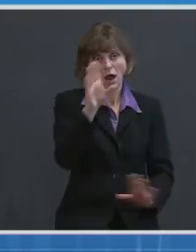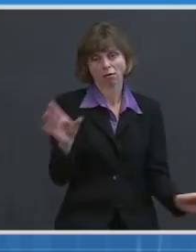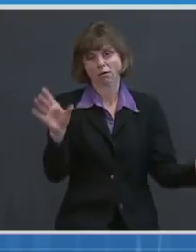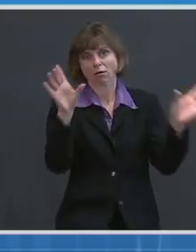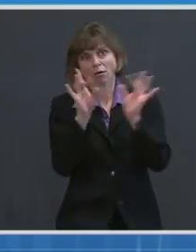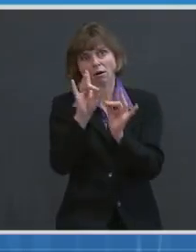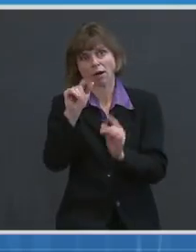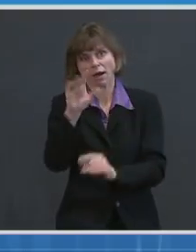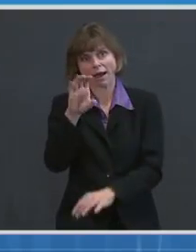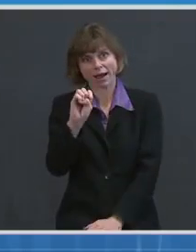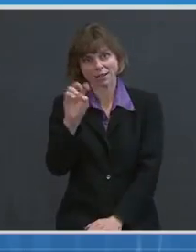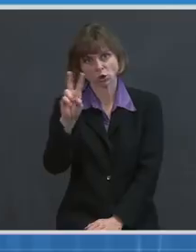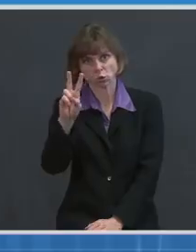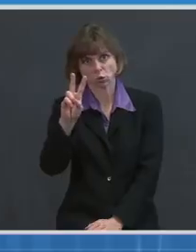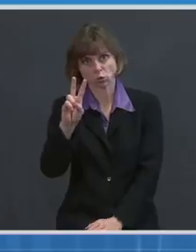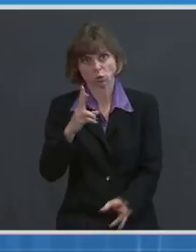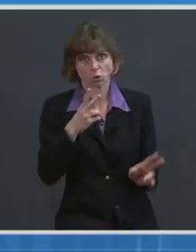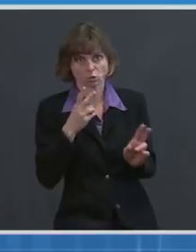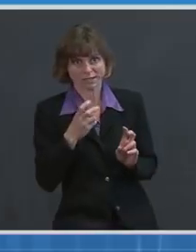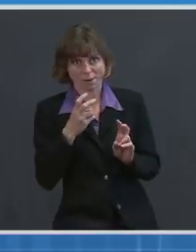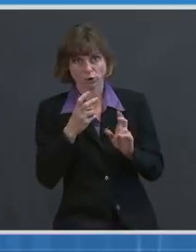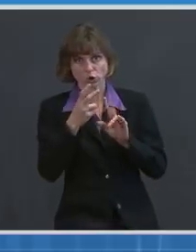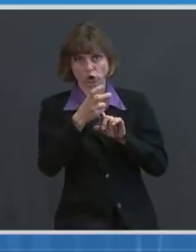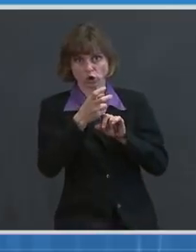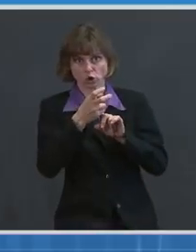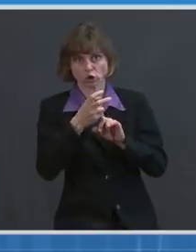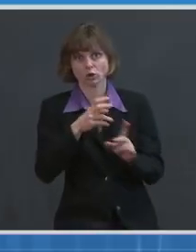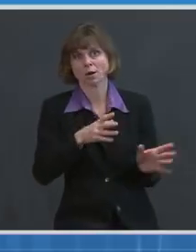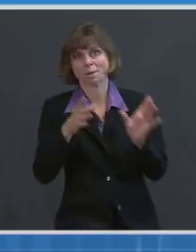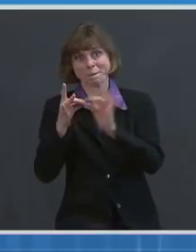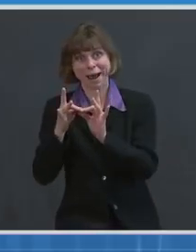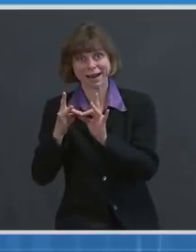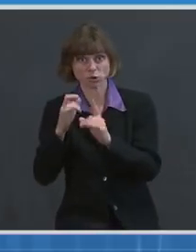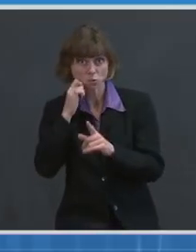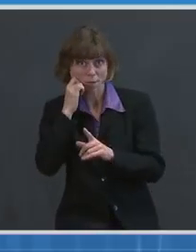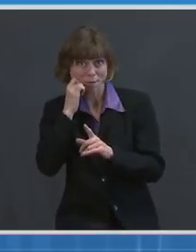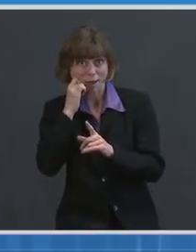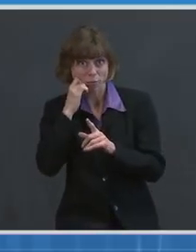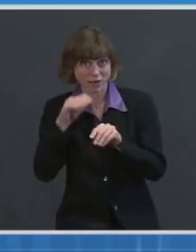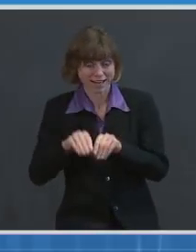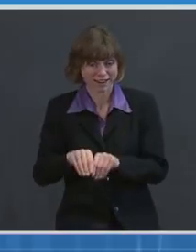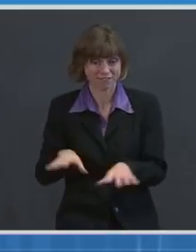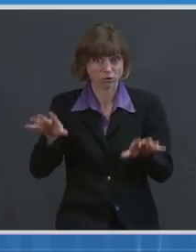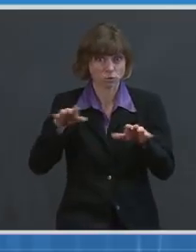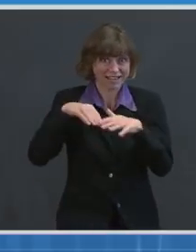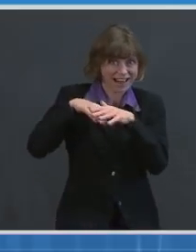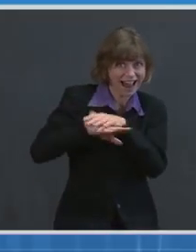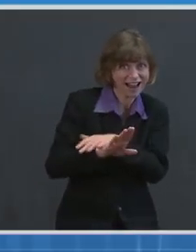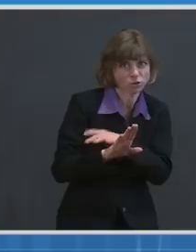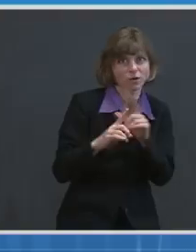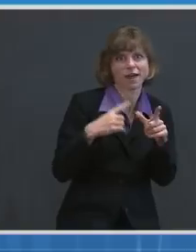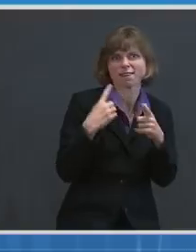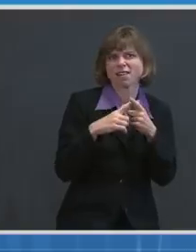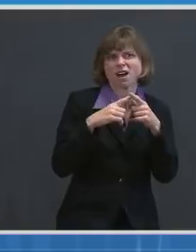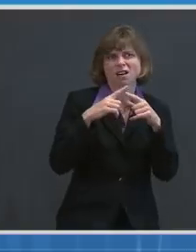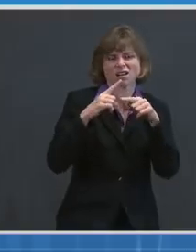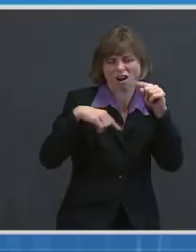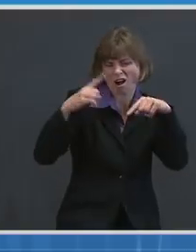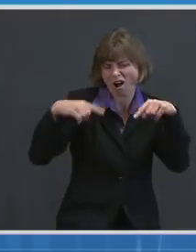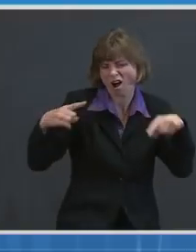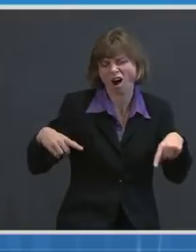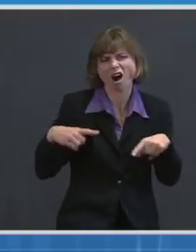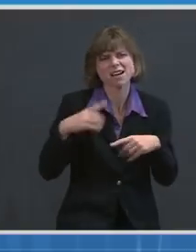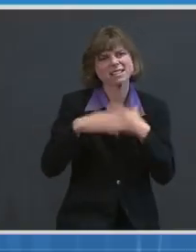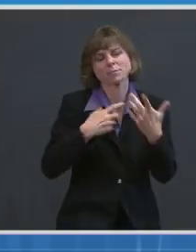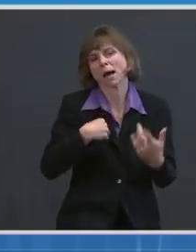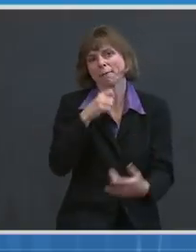ACE2 receptor, binding to the membrane, fusing, entering, and then a whole bunch of steps that I need